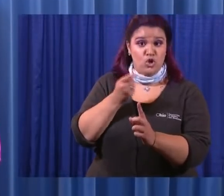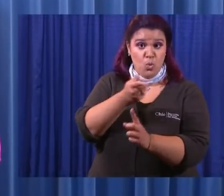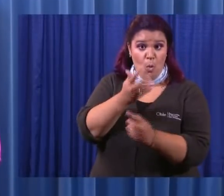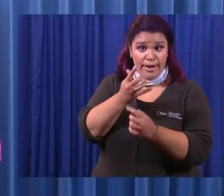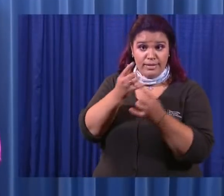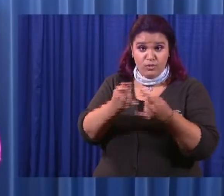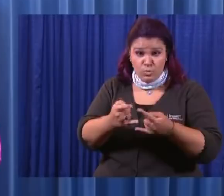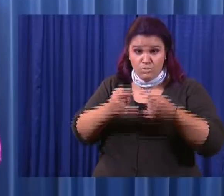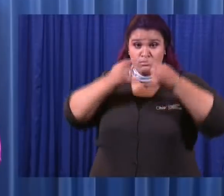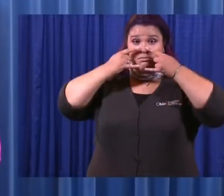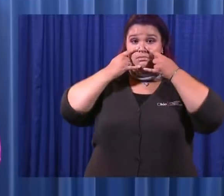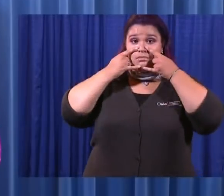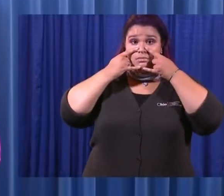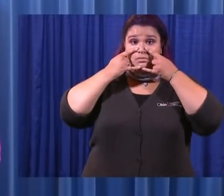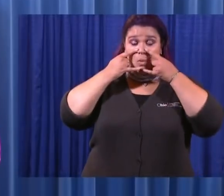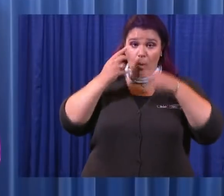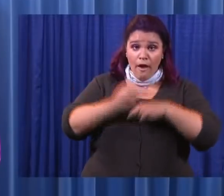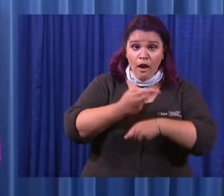him?